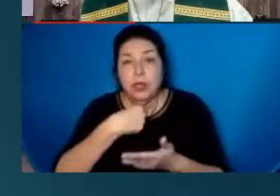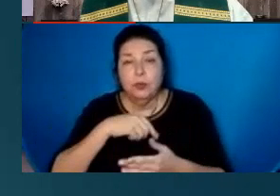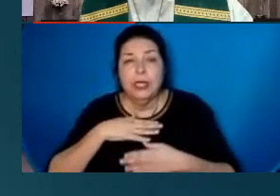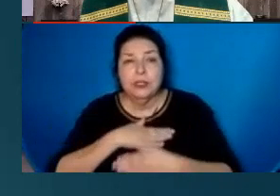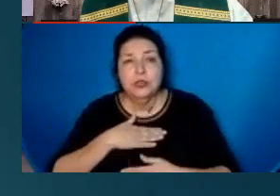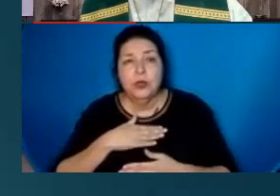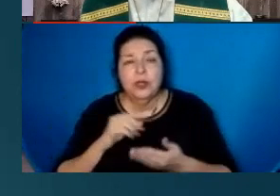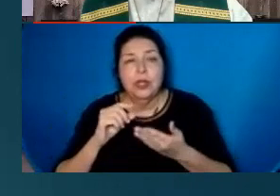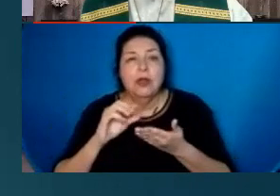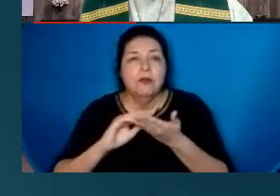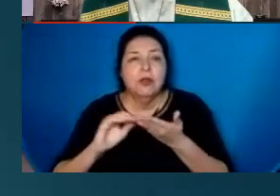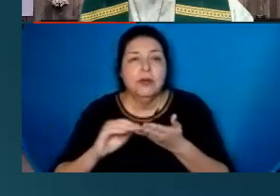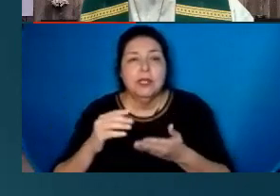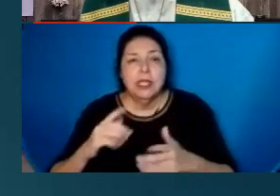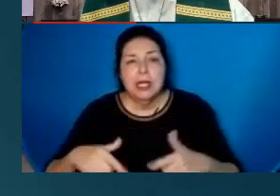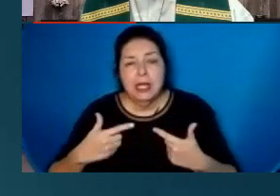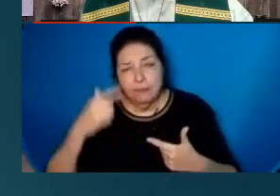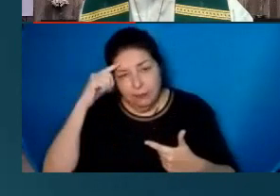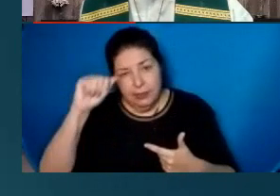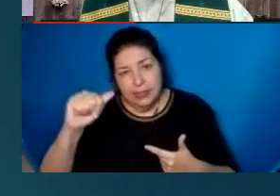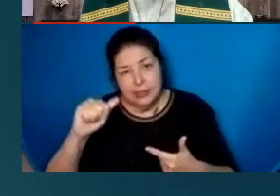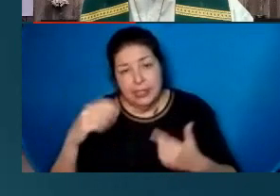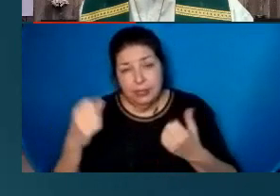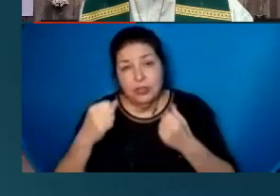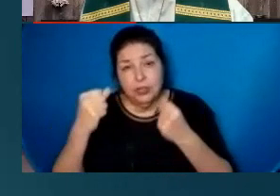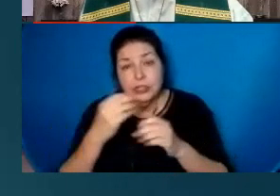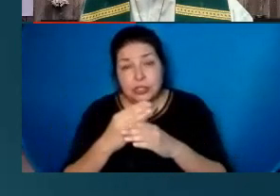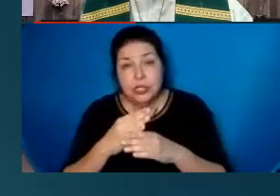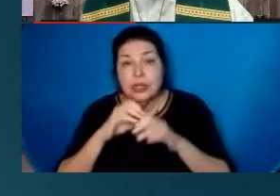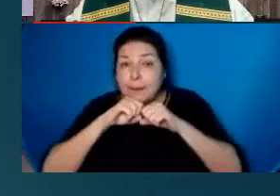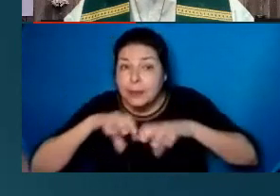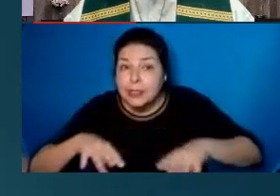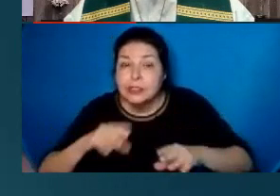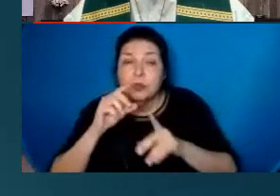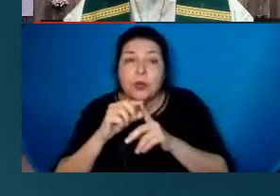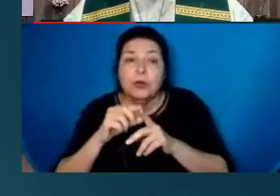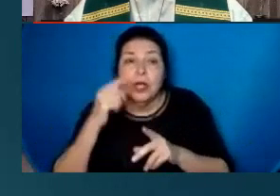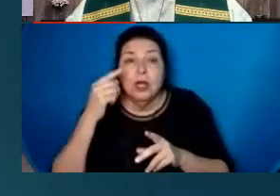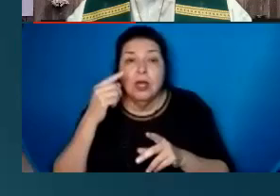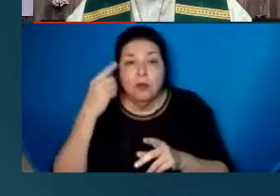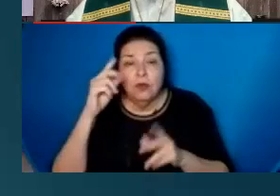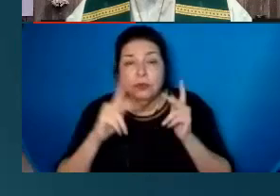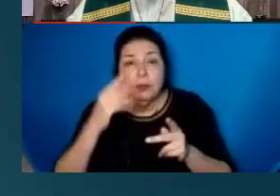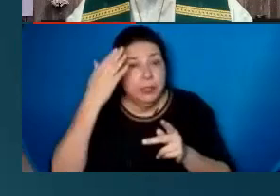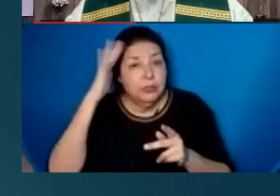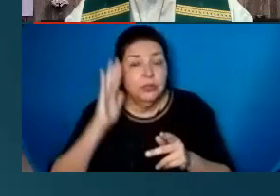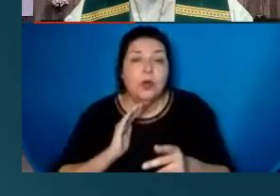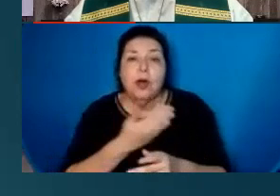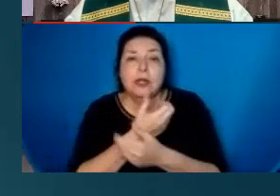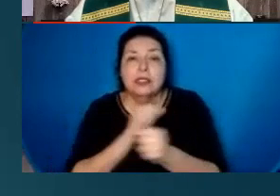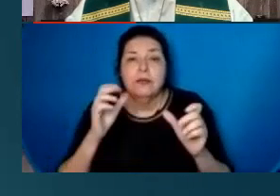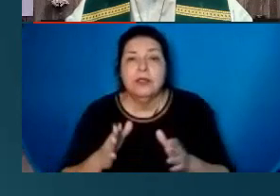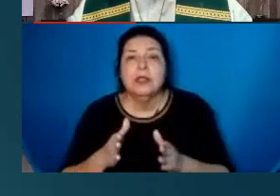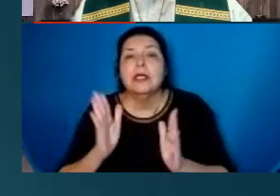life everlasting, and for courage to share this blessed word with those who do not know our Savior. Let us pray to